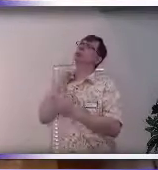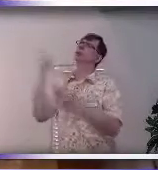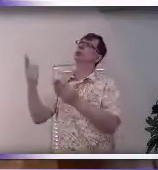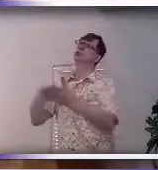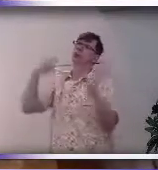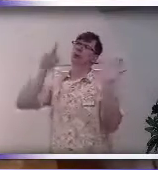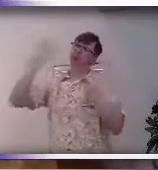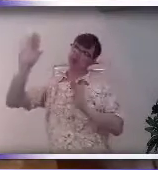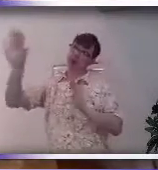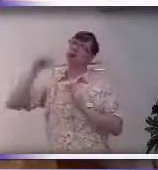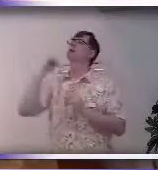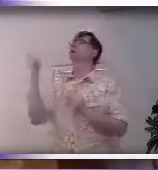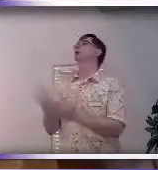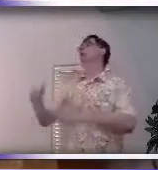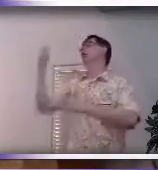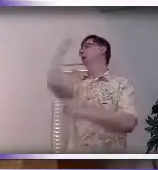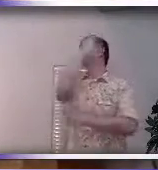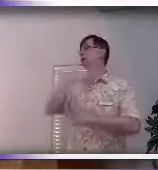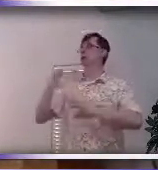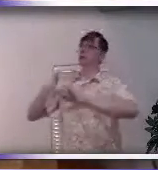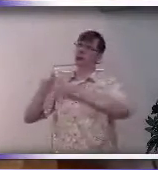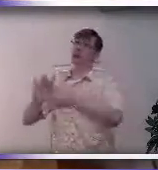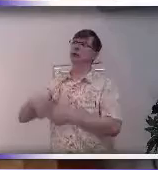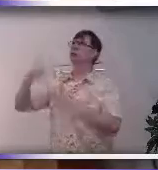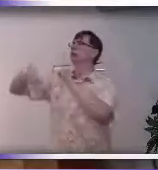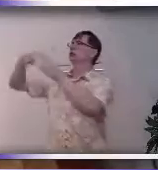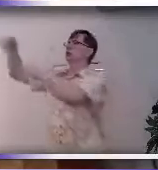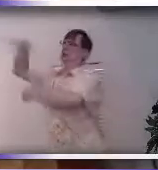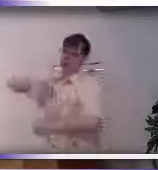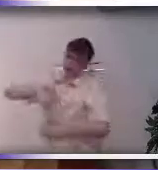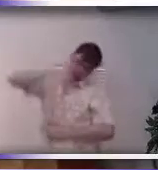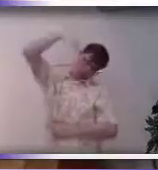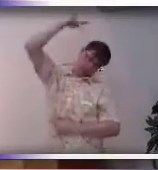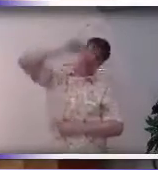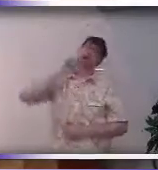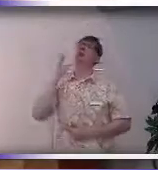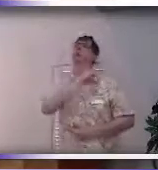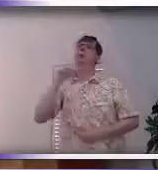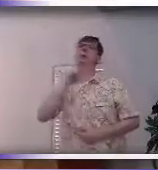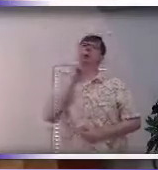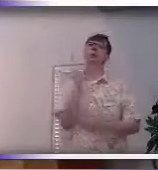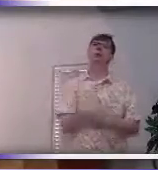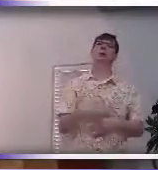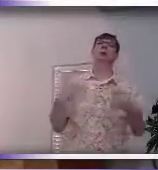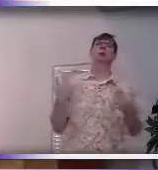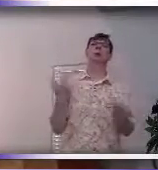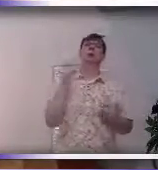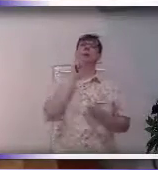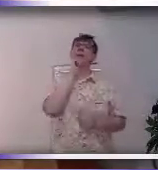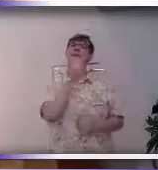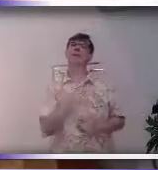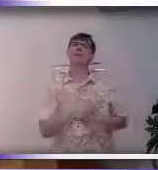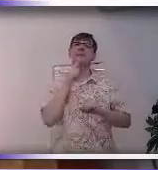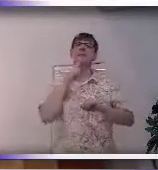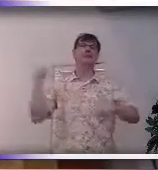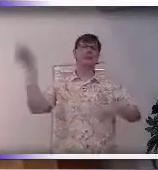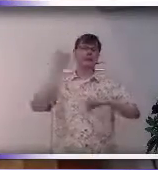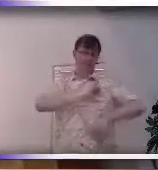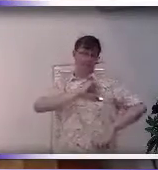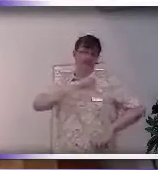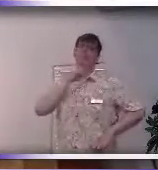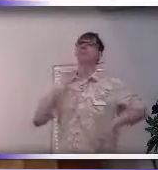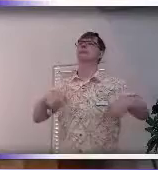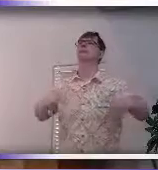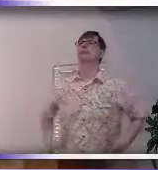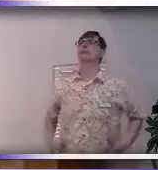and what we are is made in the image and likeness of an eternal spirit. And so when we are committed to this life, when we